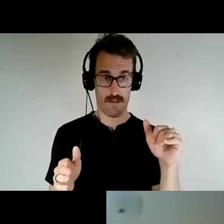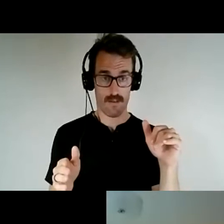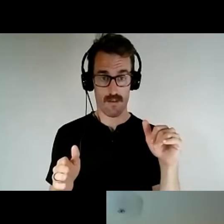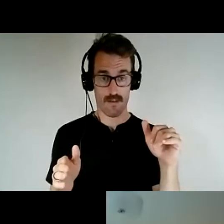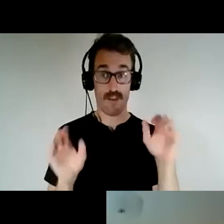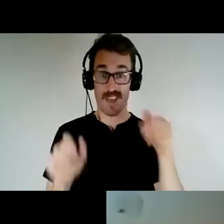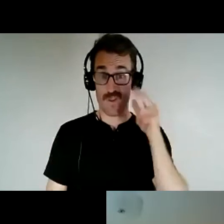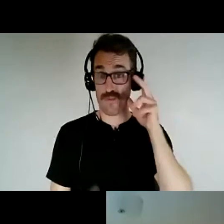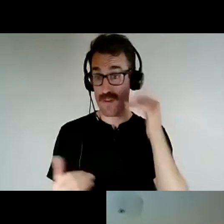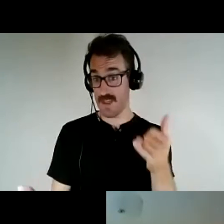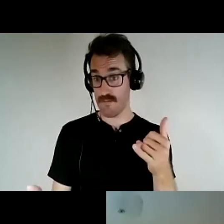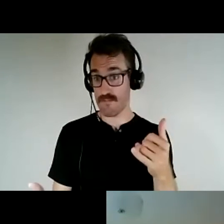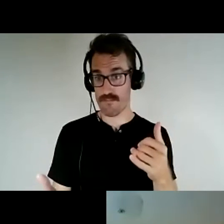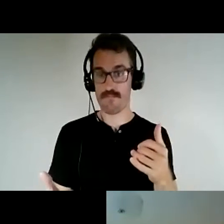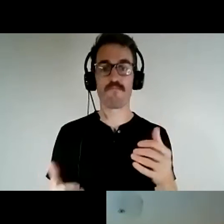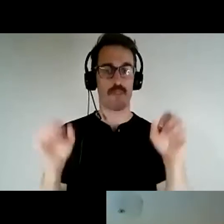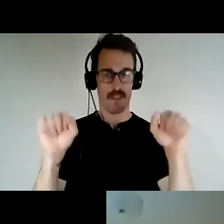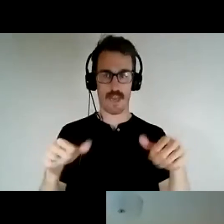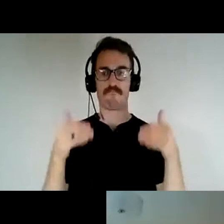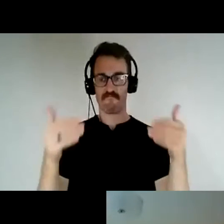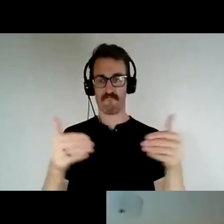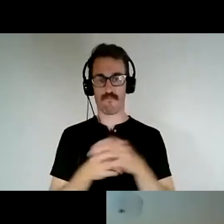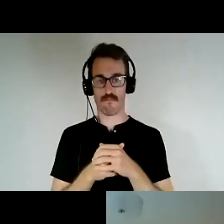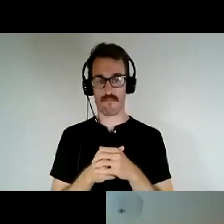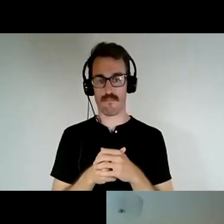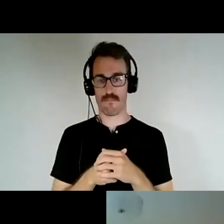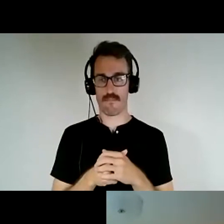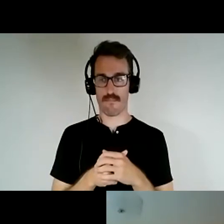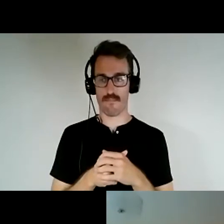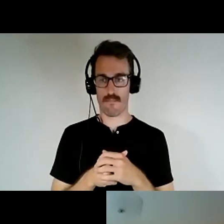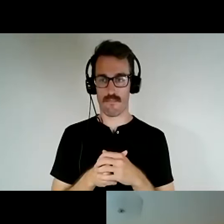Can you hear me? Yes, we can. Can you hear me, Anthony?